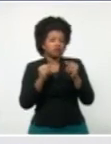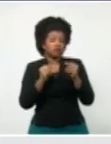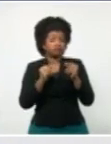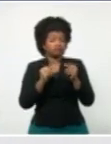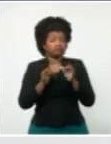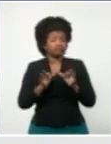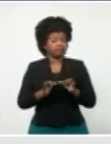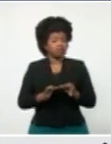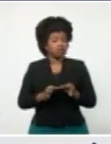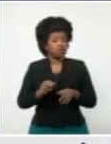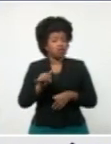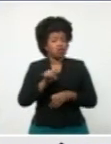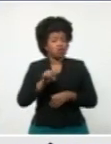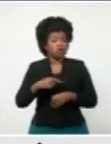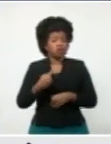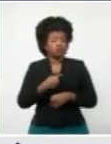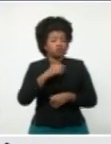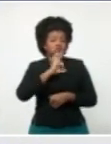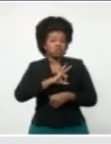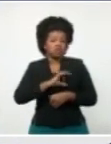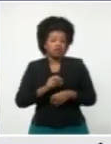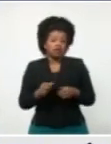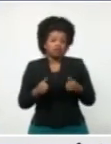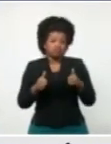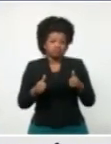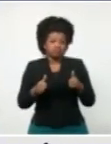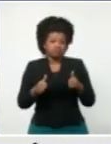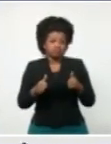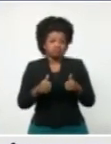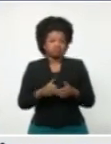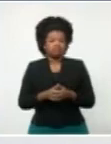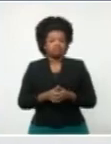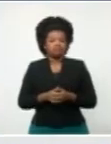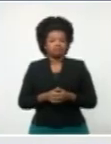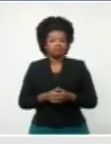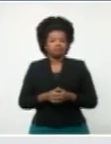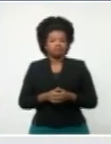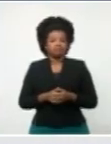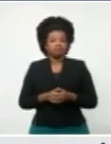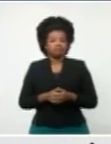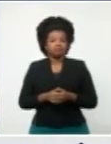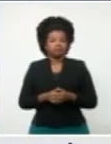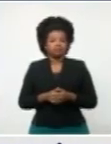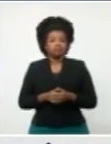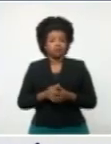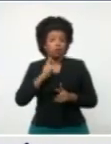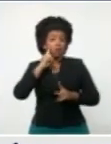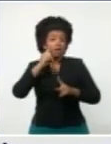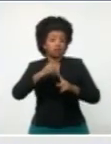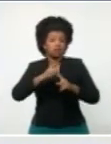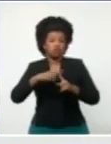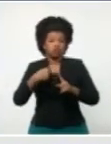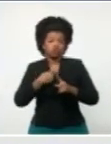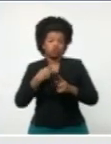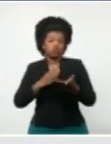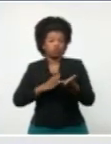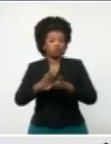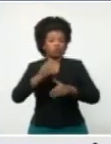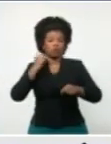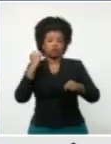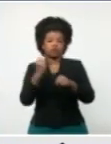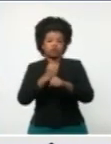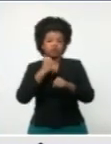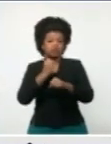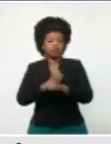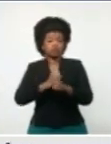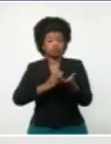continue working more and to continue taking measures, however, it is not the behavior